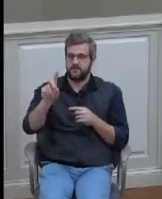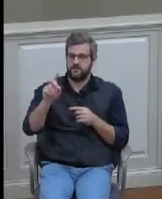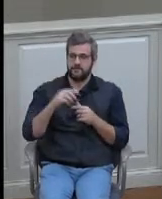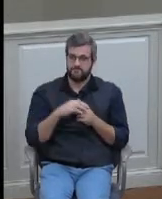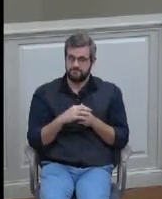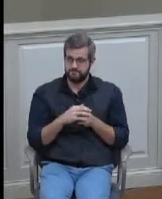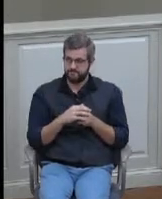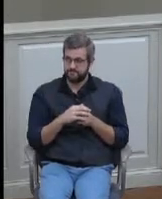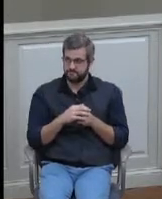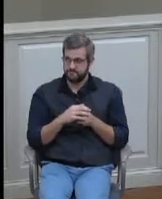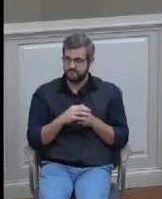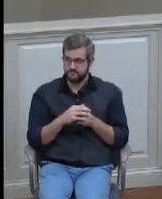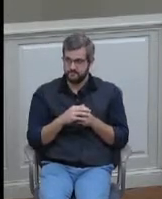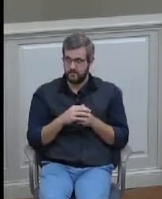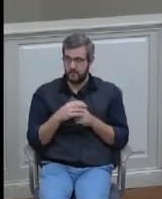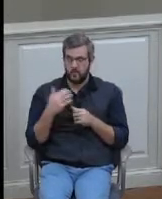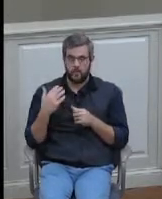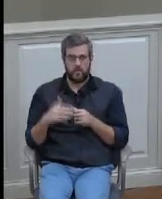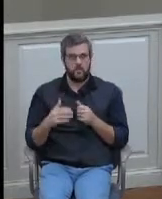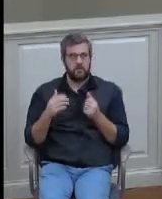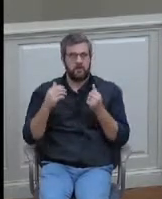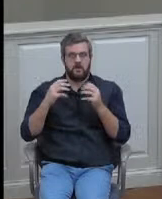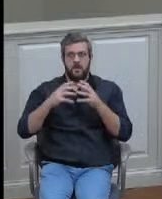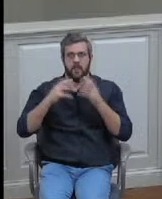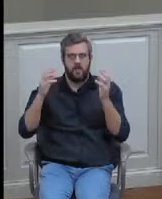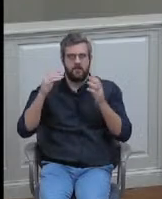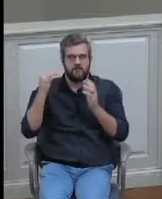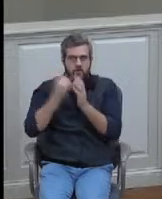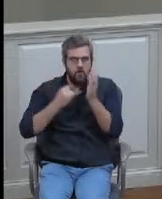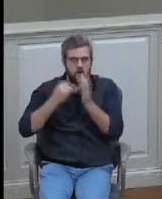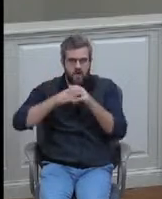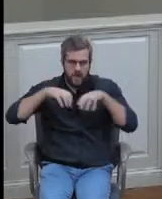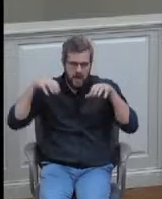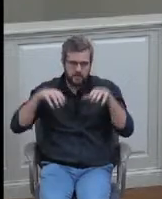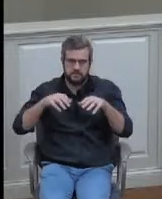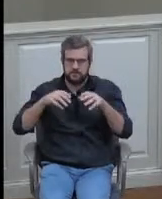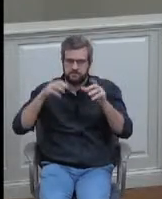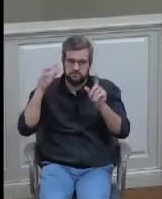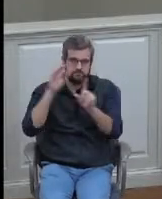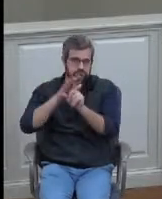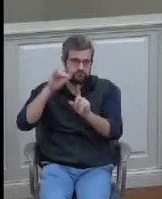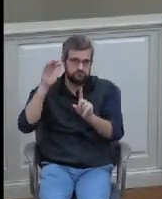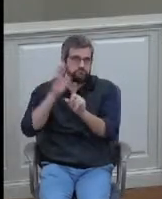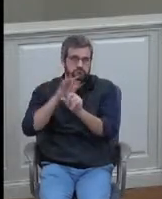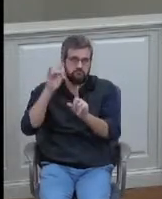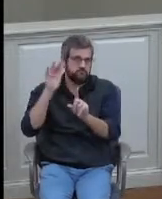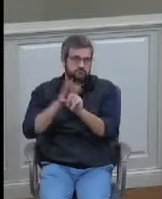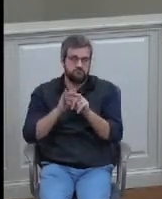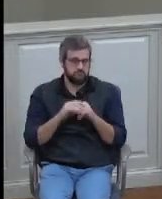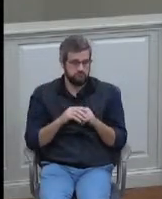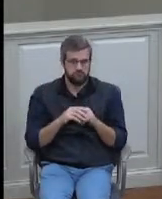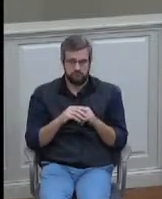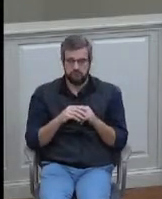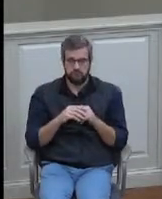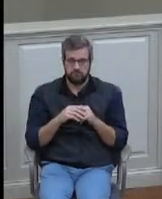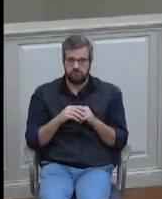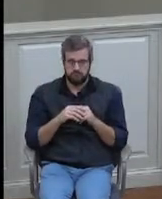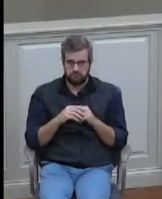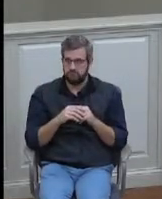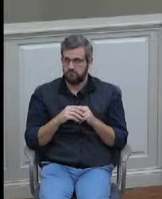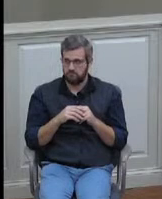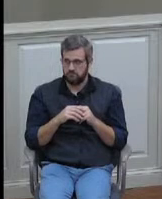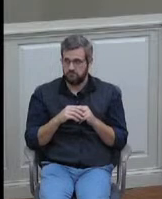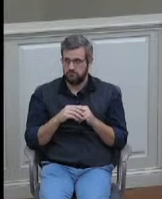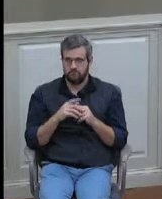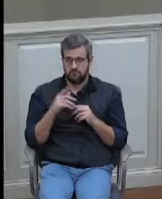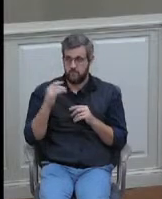is a hotbed of artistic activity. And it's very easy to get into your